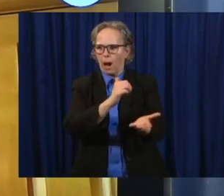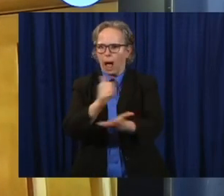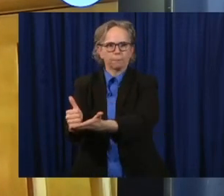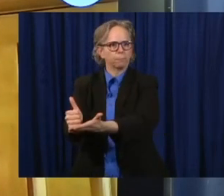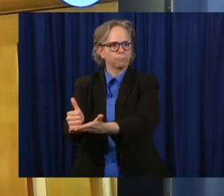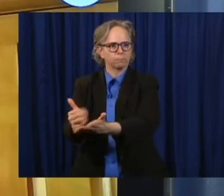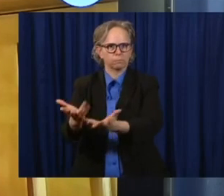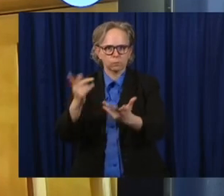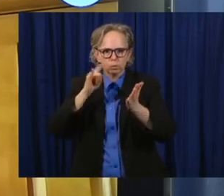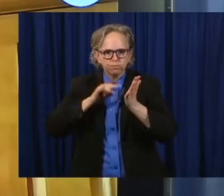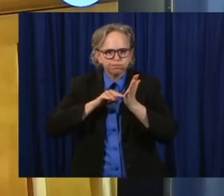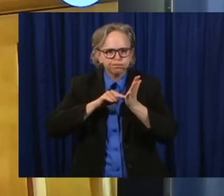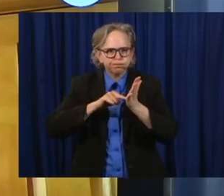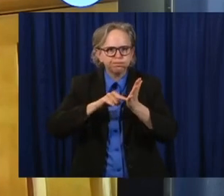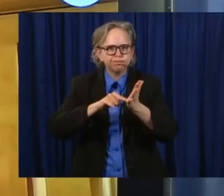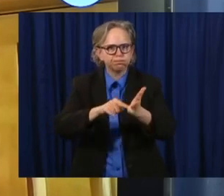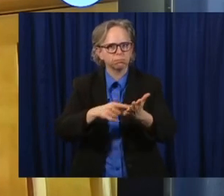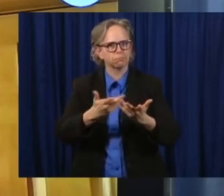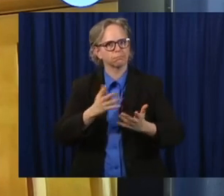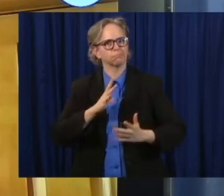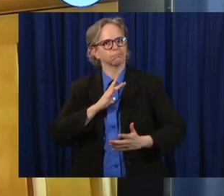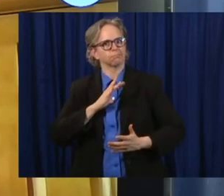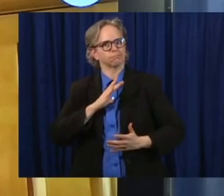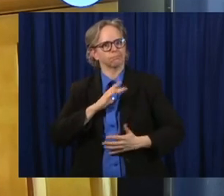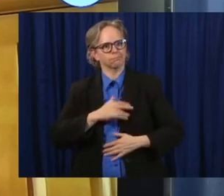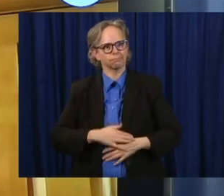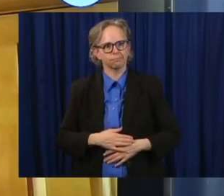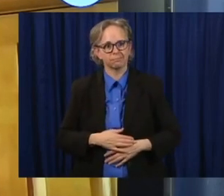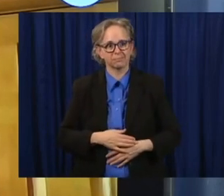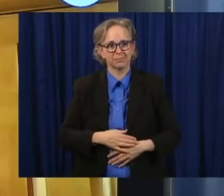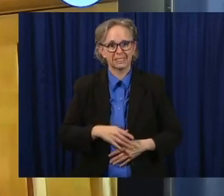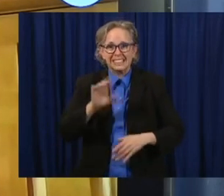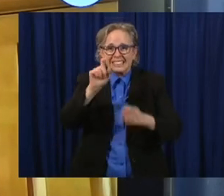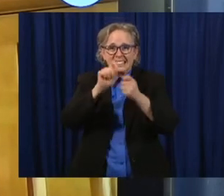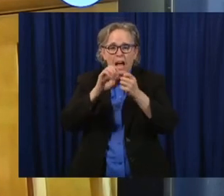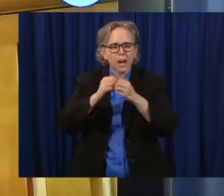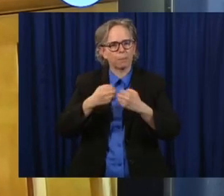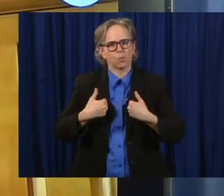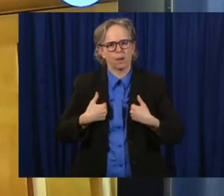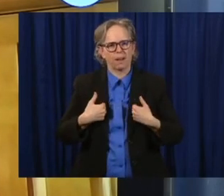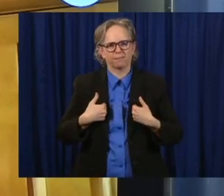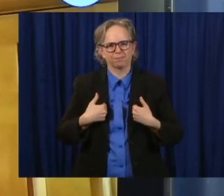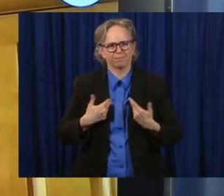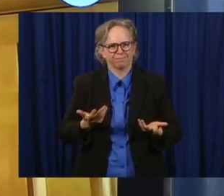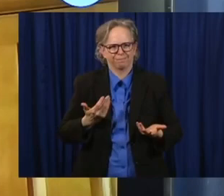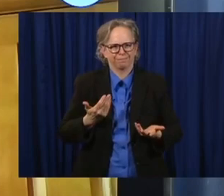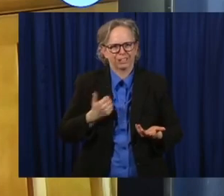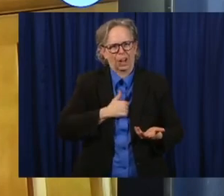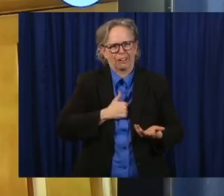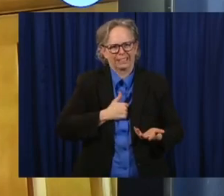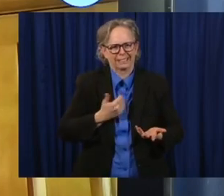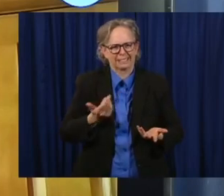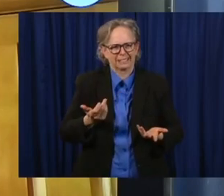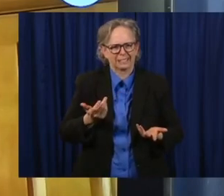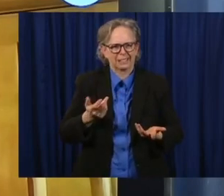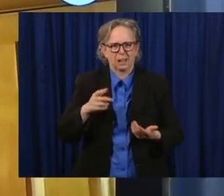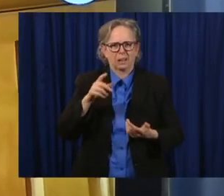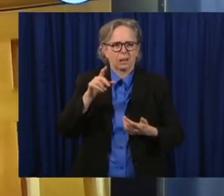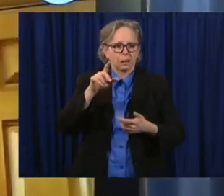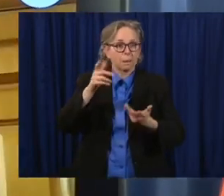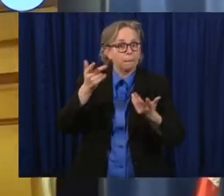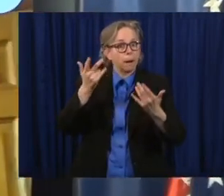the COVID-19 epidemic. Laura, I couldn't give you the exact number for that, but that is occurring right